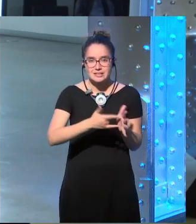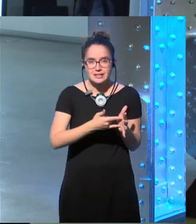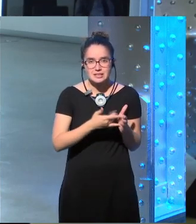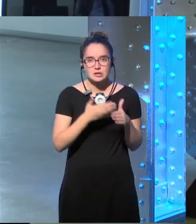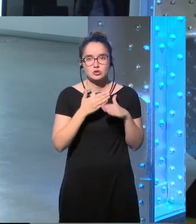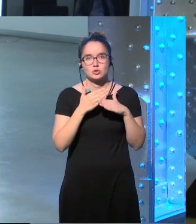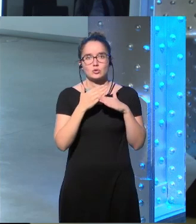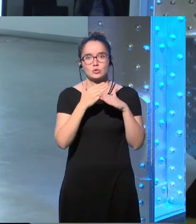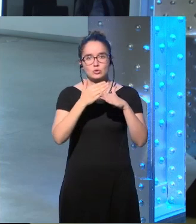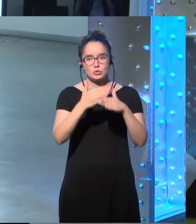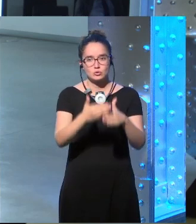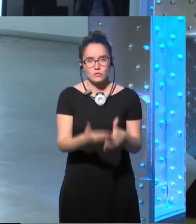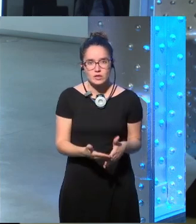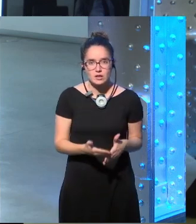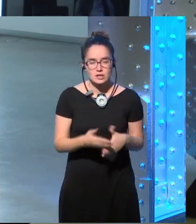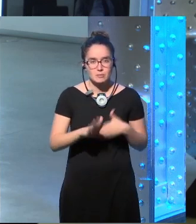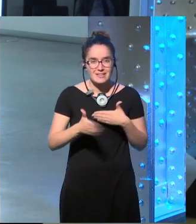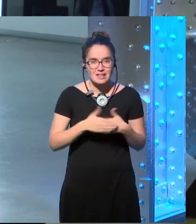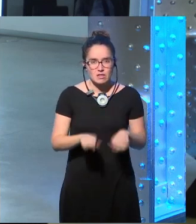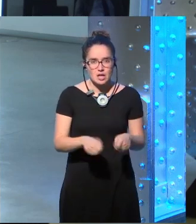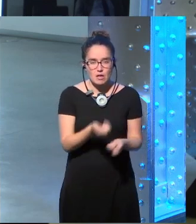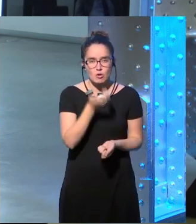about some type of game, there's sort of